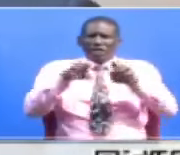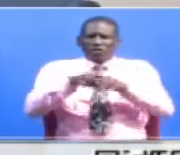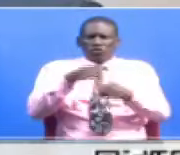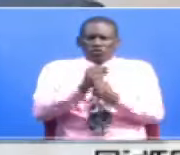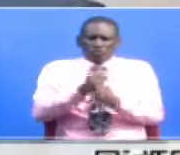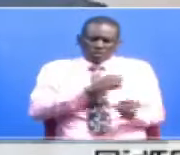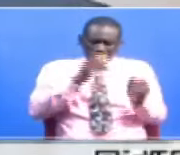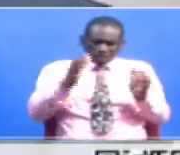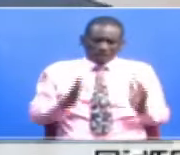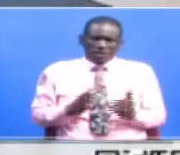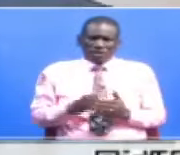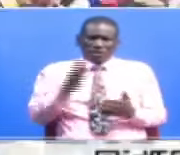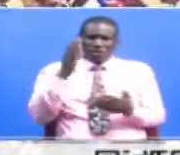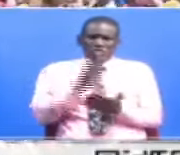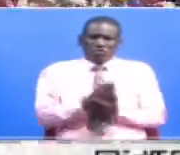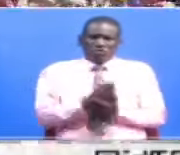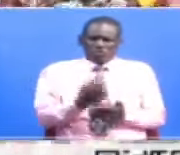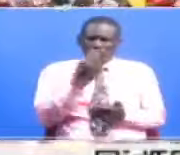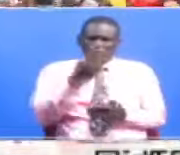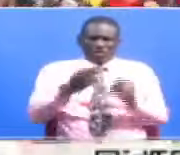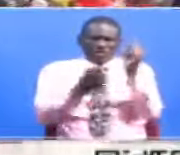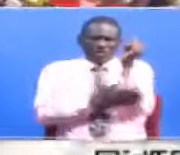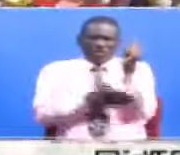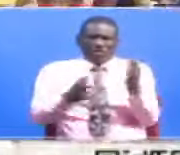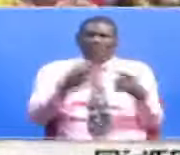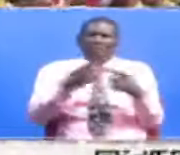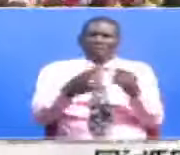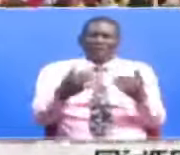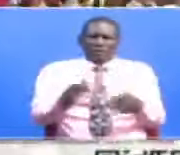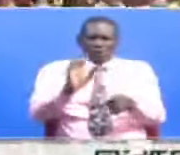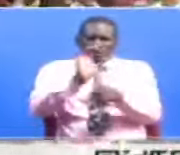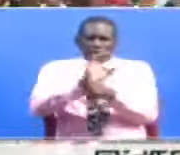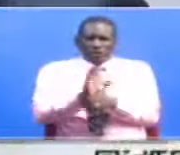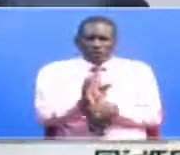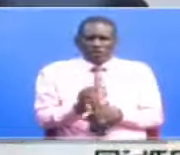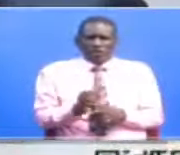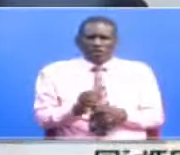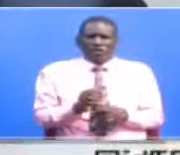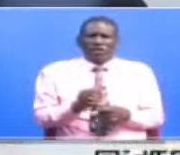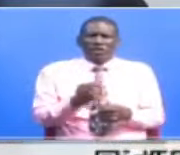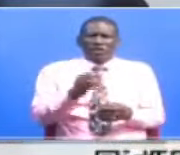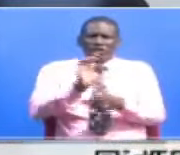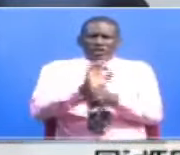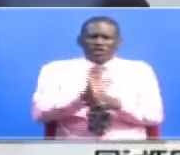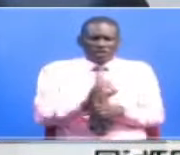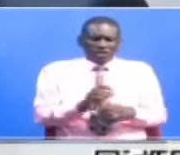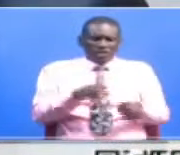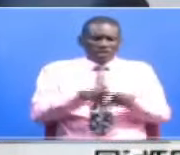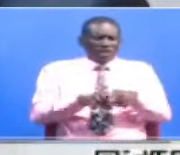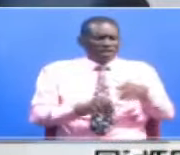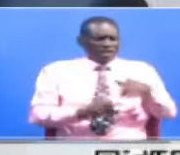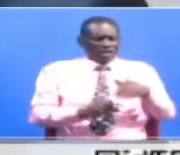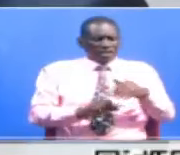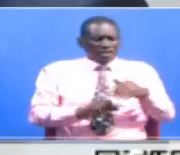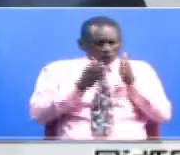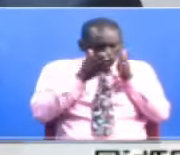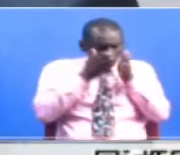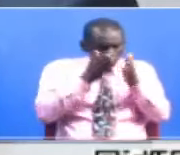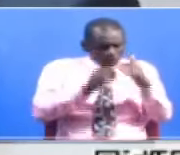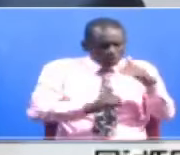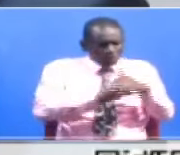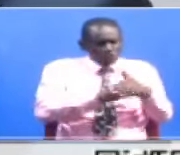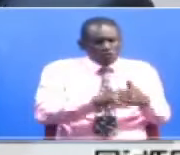make Christianity really look bad. Unfortunately, the church seems to be in bed with government. They seem